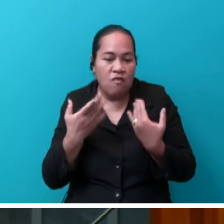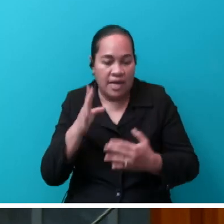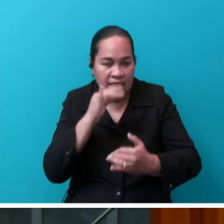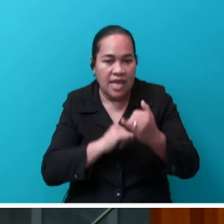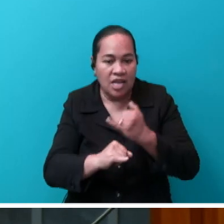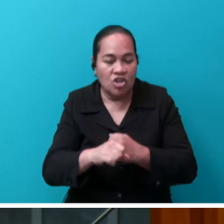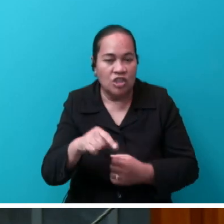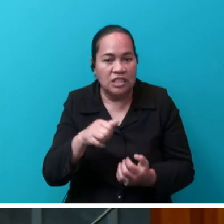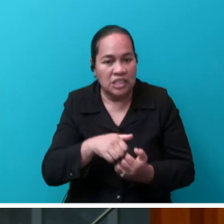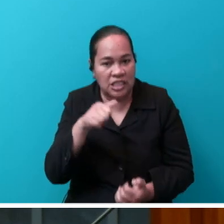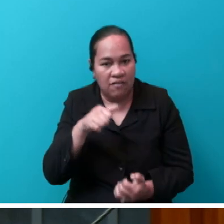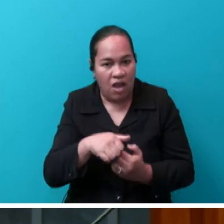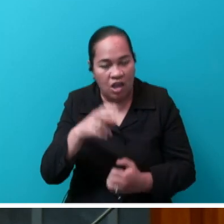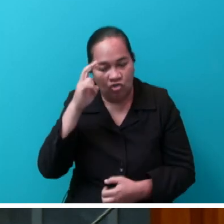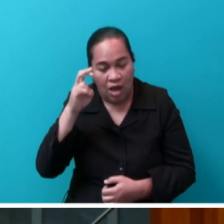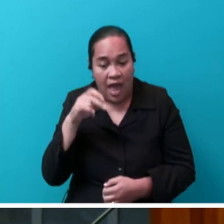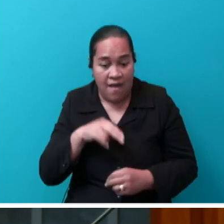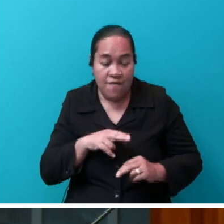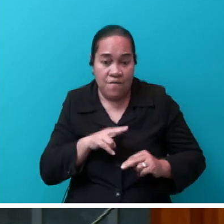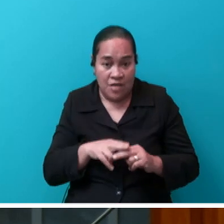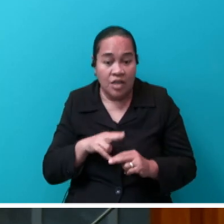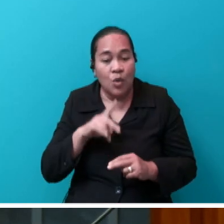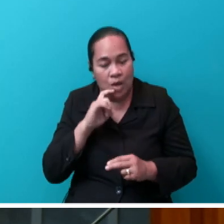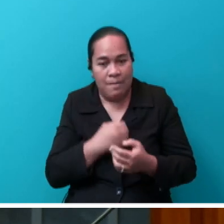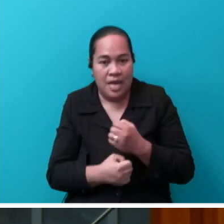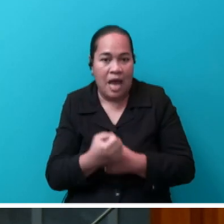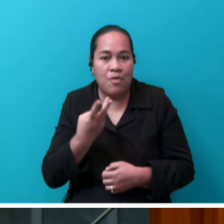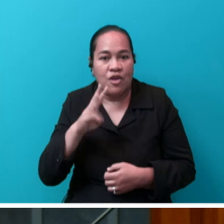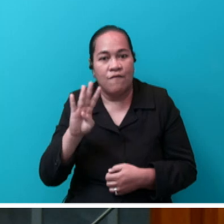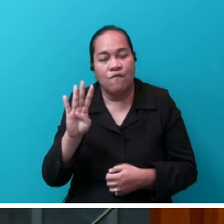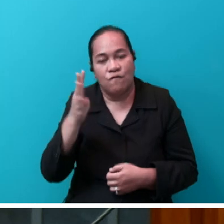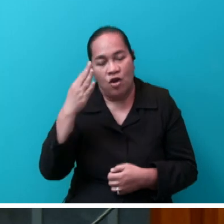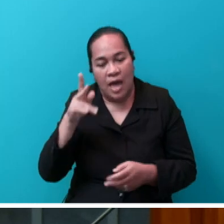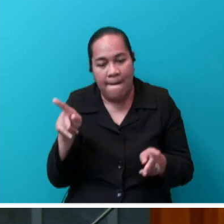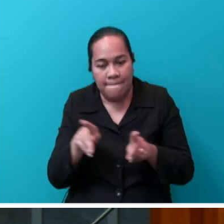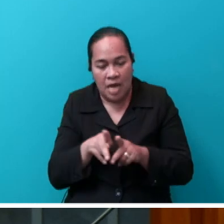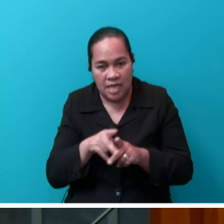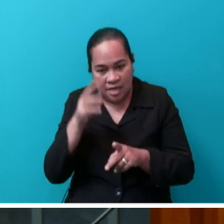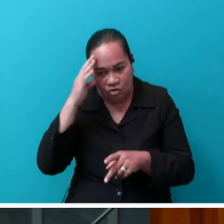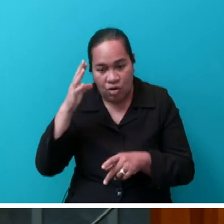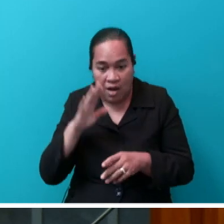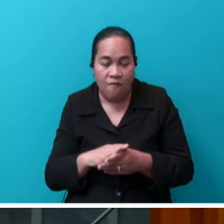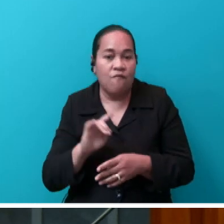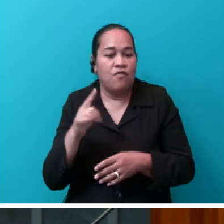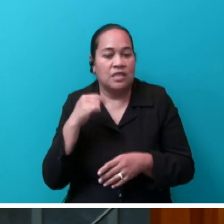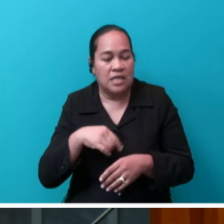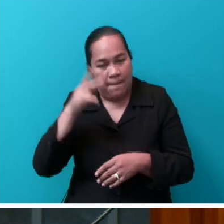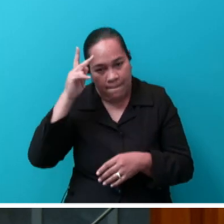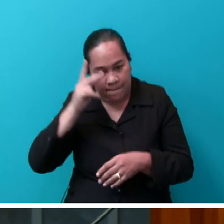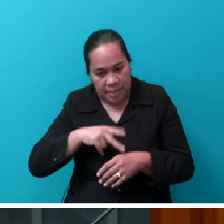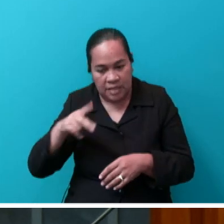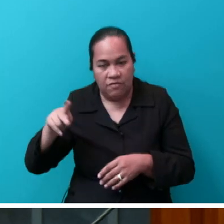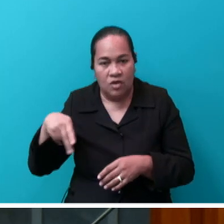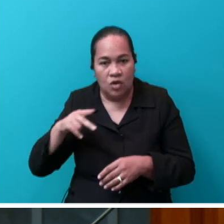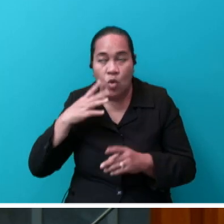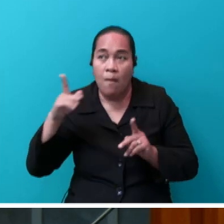training. And Fiji will be the 34th partnering country and the first in the Pacific to partner with